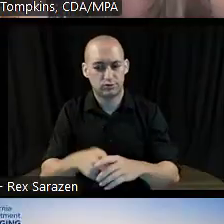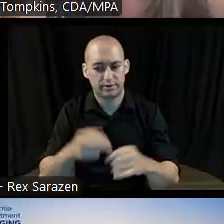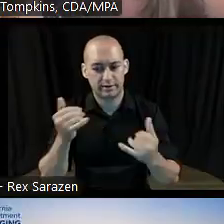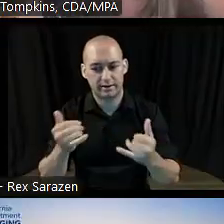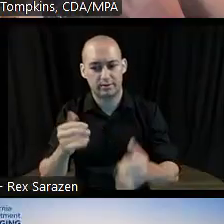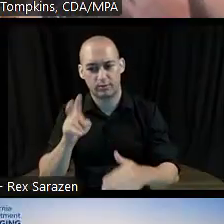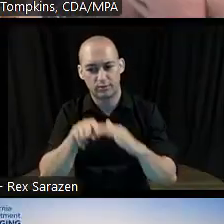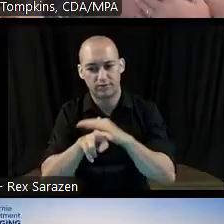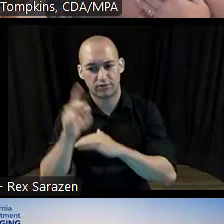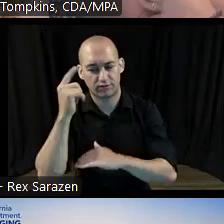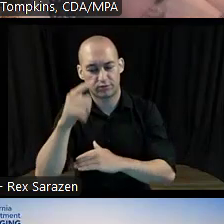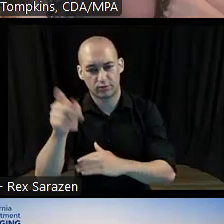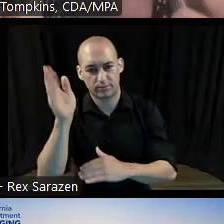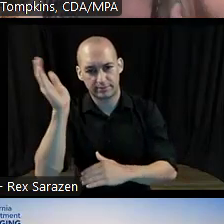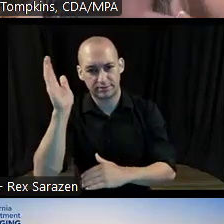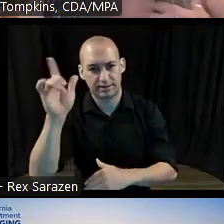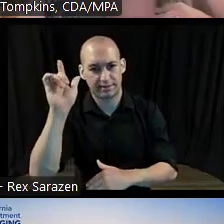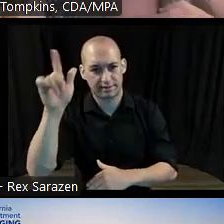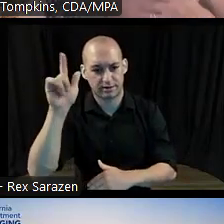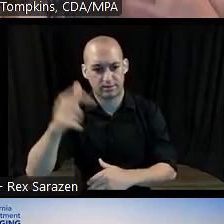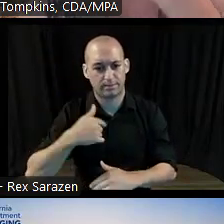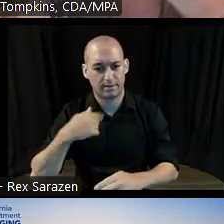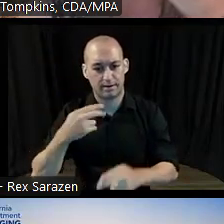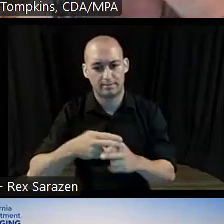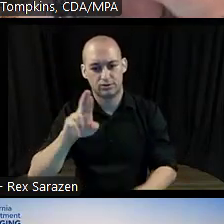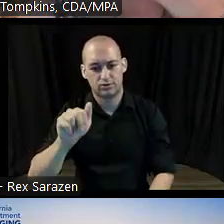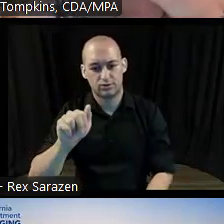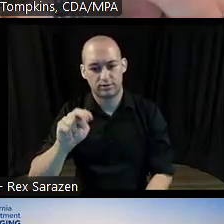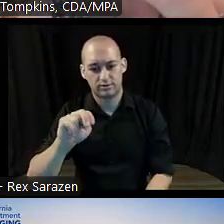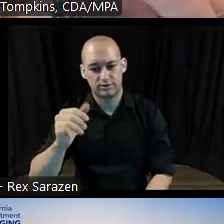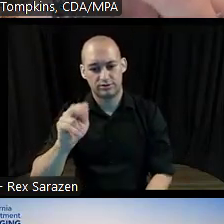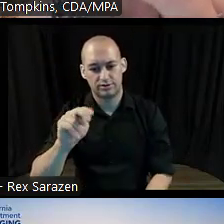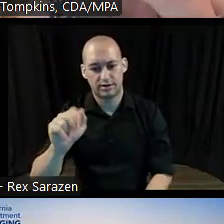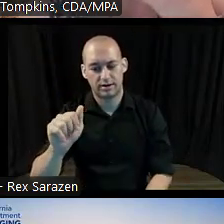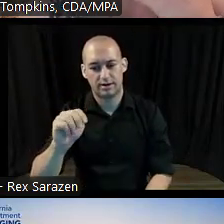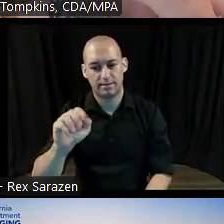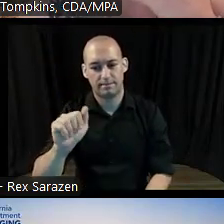in the agenda. My name is Ranjana Maharaj, and I have the privilege of serving as the Elder